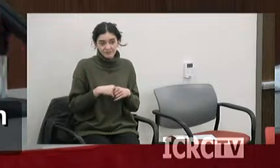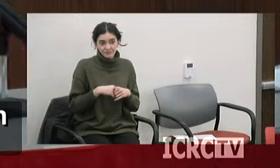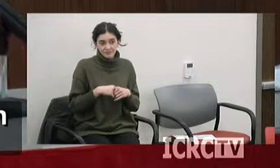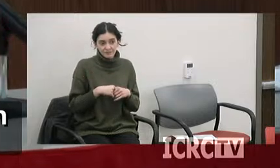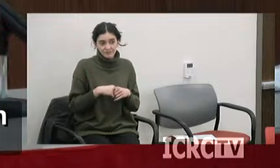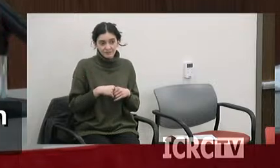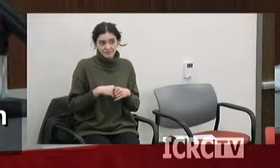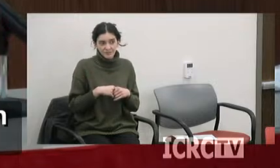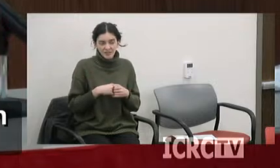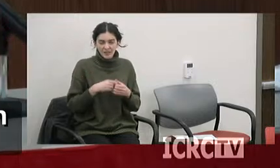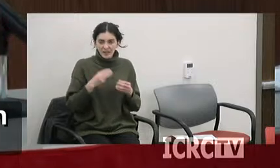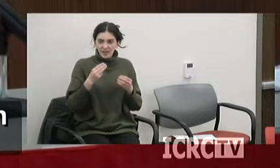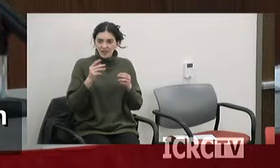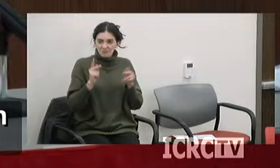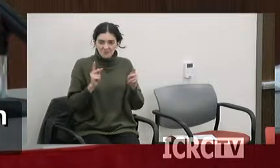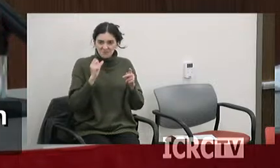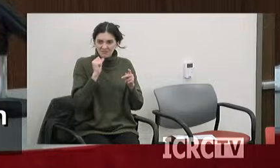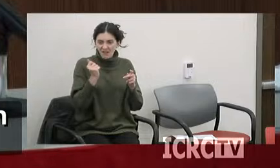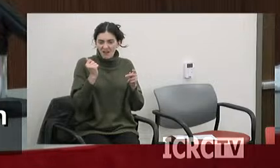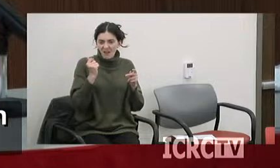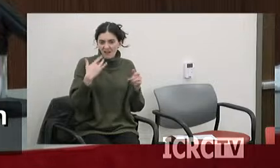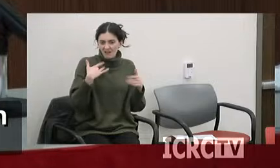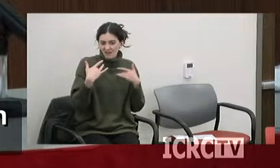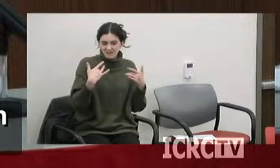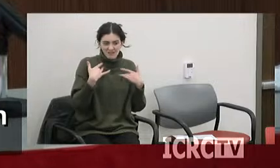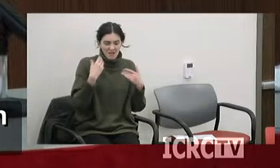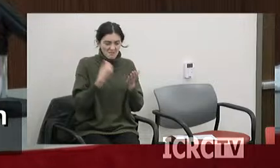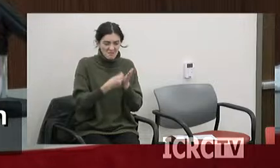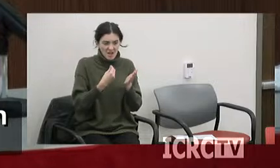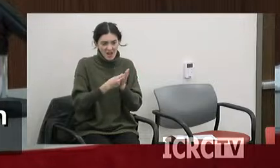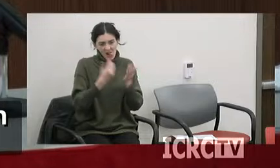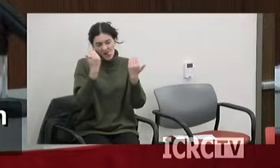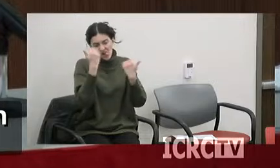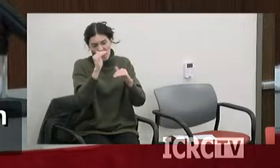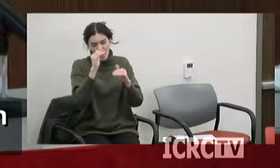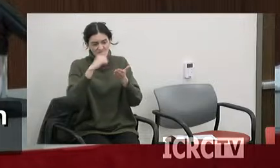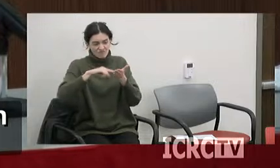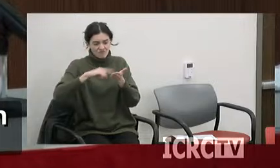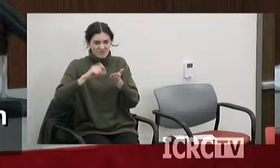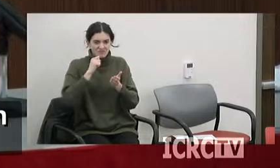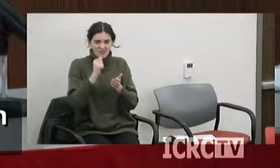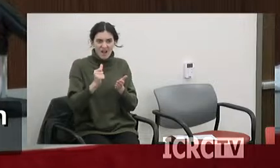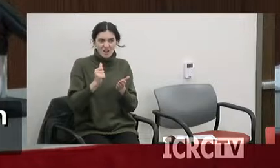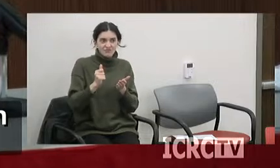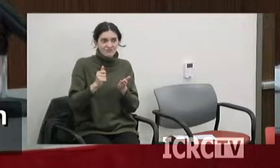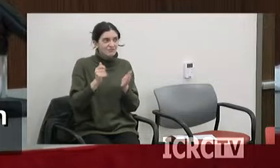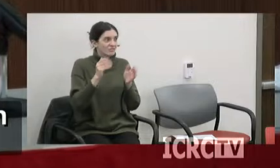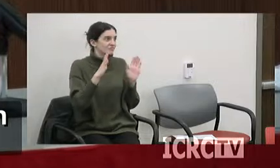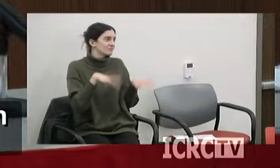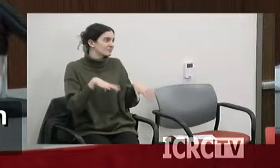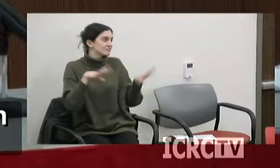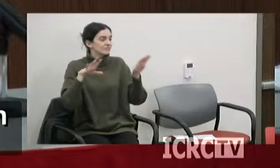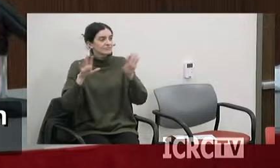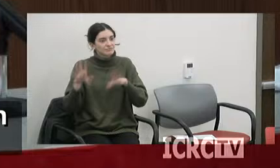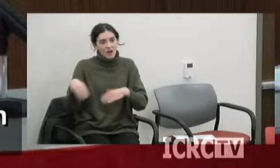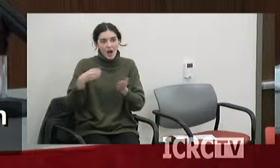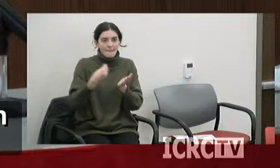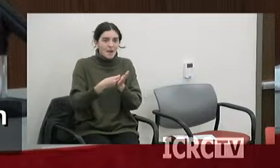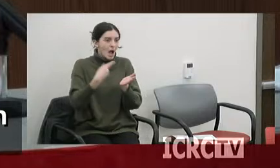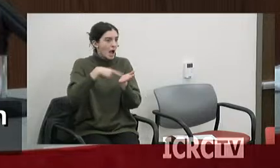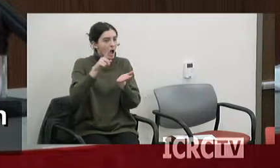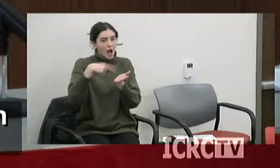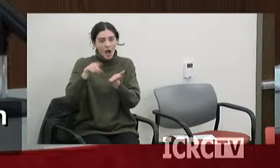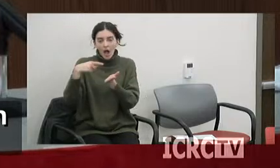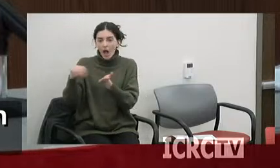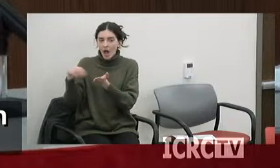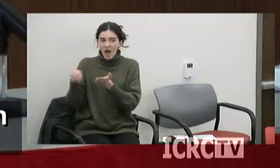trimming expenses. They're doing things exactly the same as they were 5 years ago with no worrying about what they're spending, and there doesn't